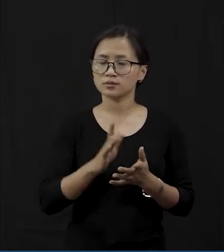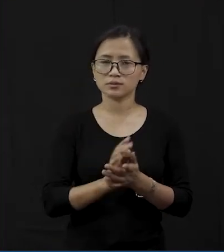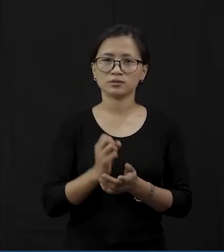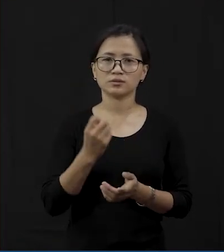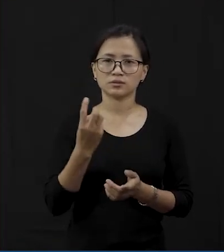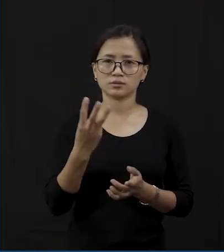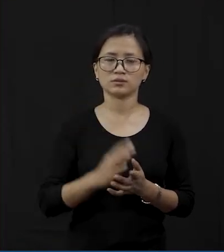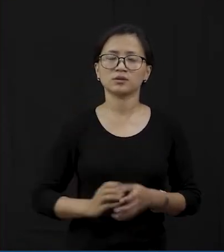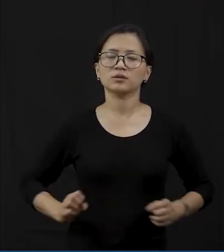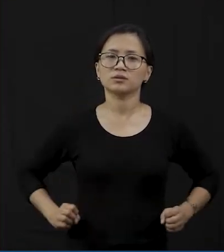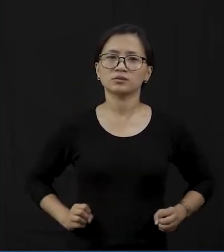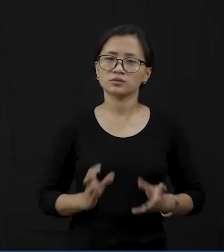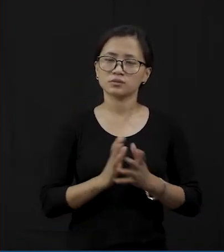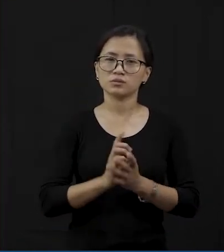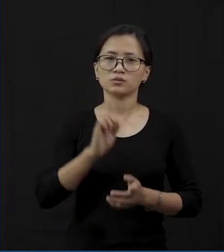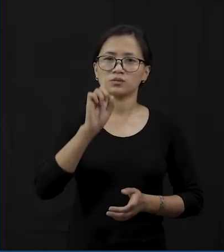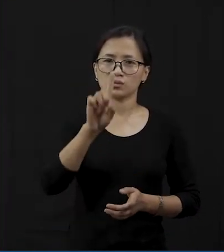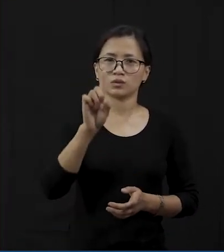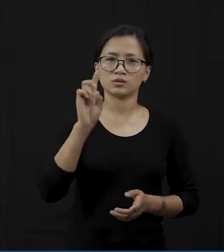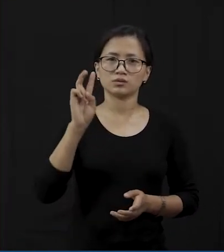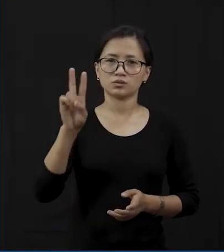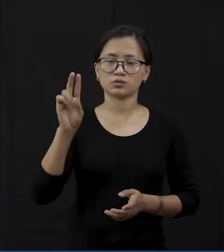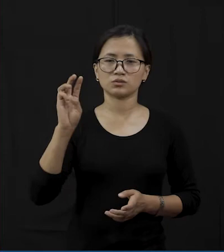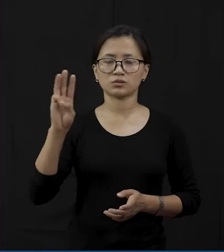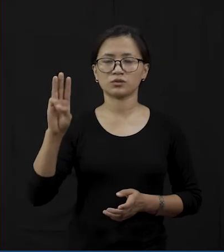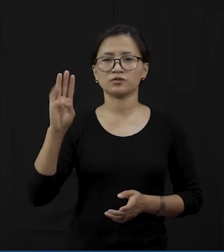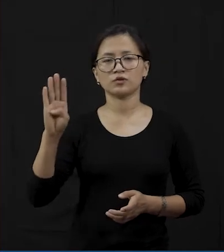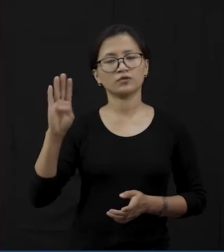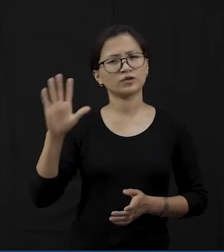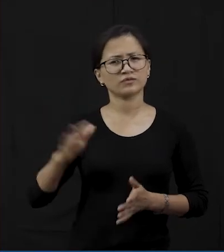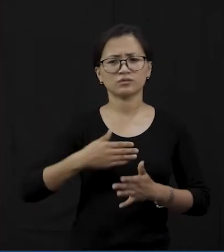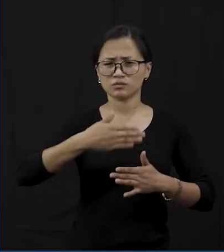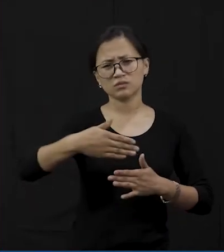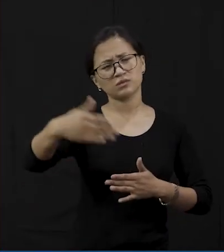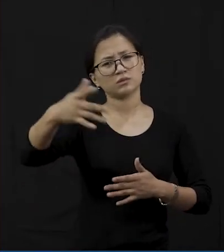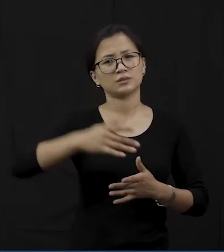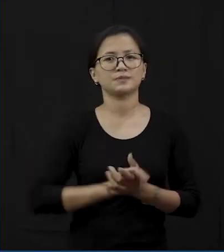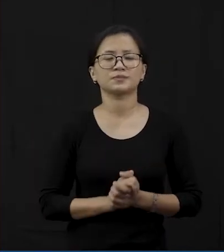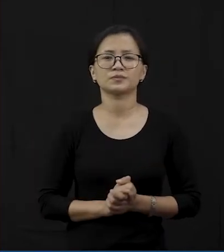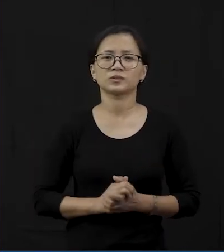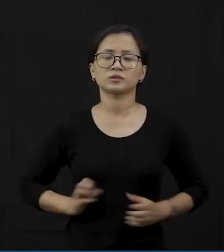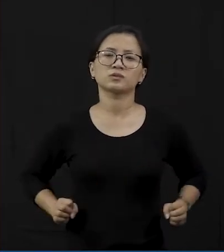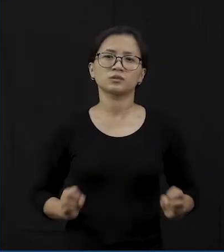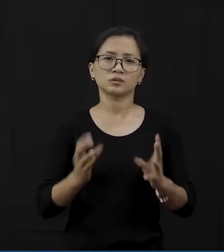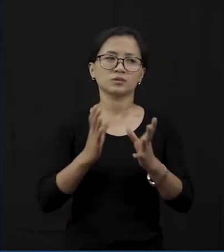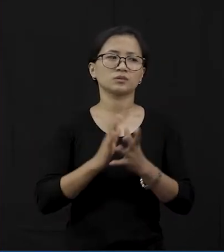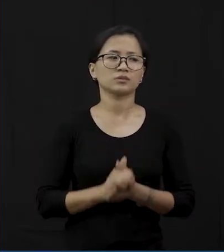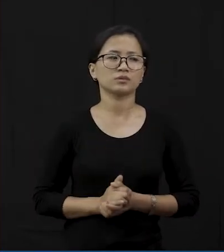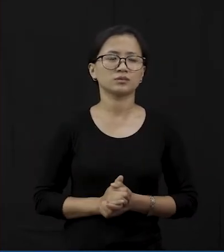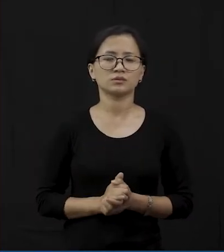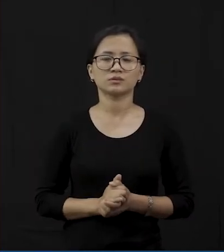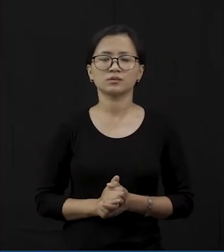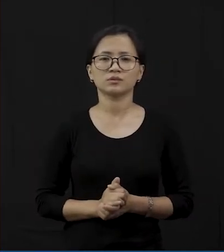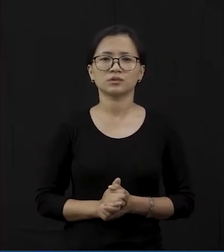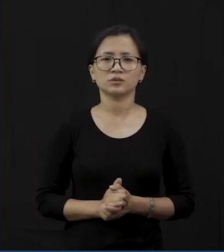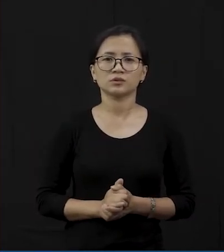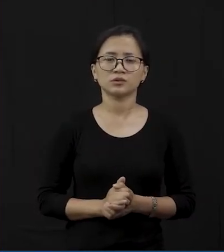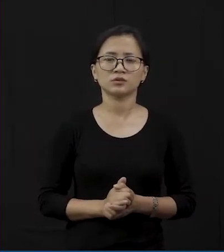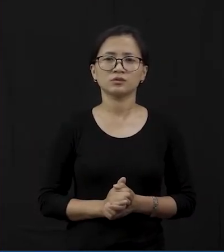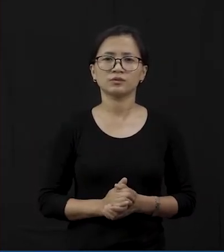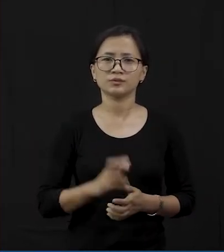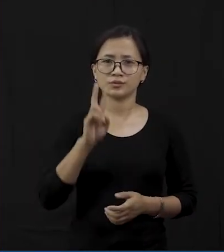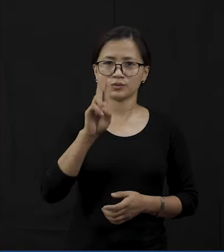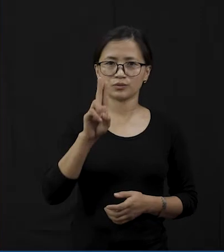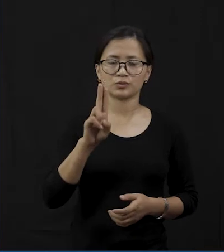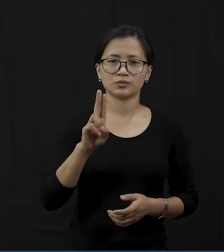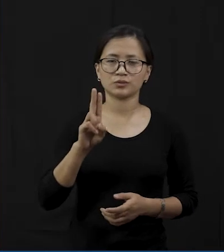with 1. 1, 2, 3, 4, 5, and so on. So you start with counting numbers. So